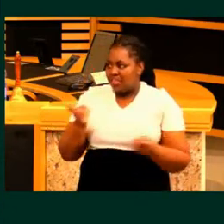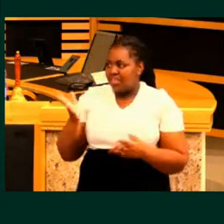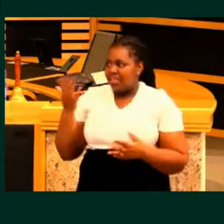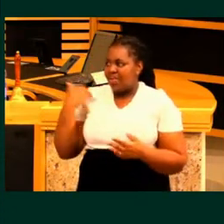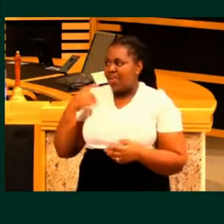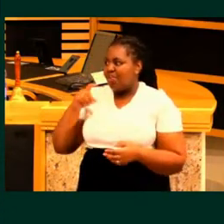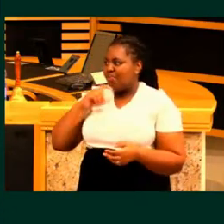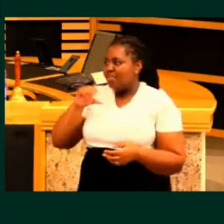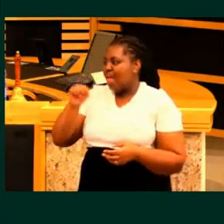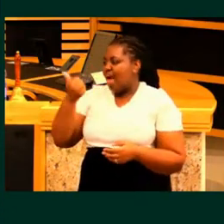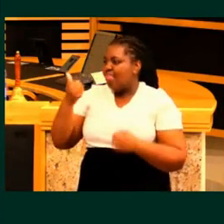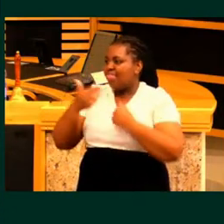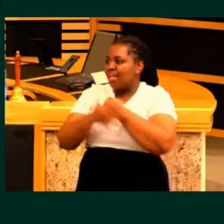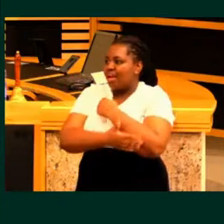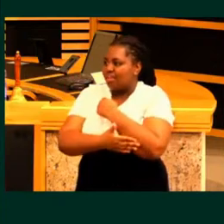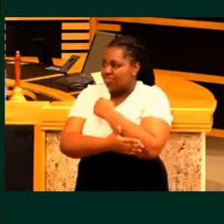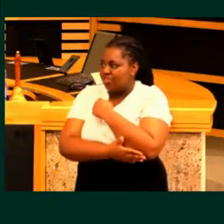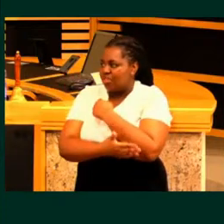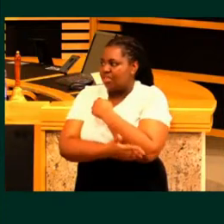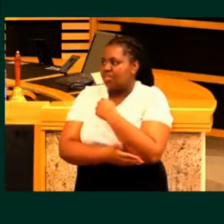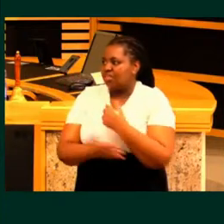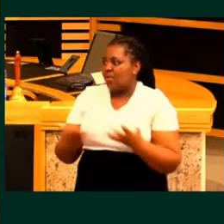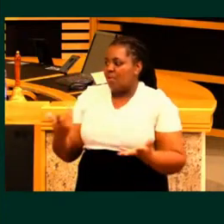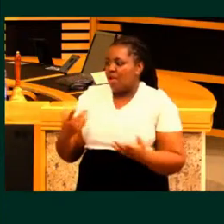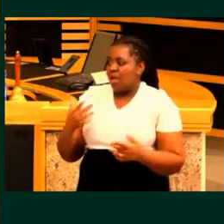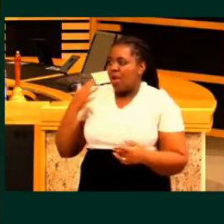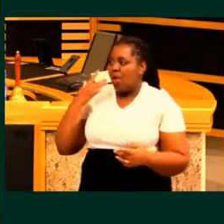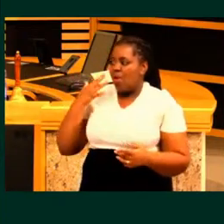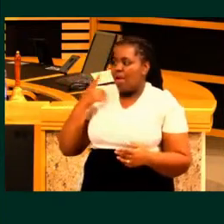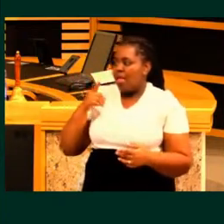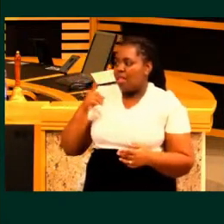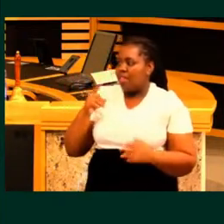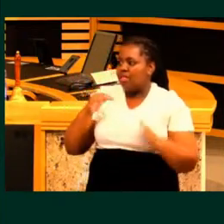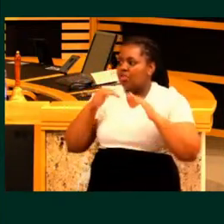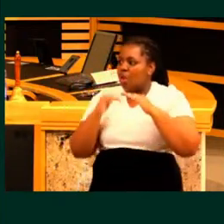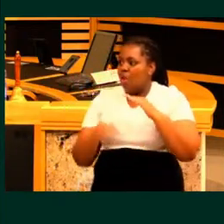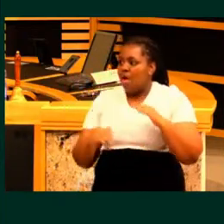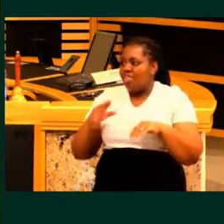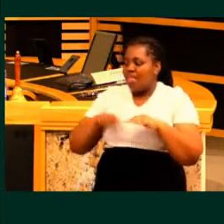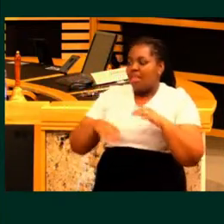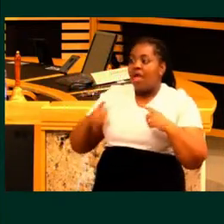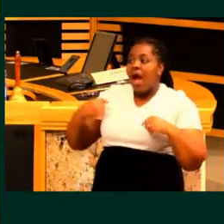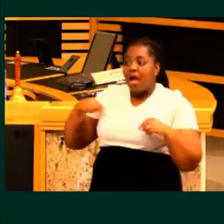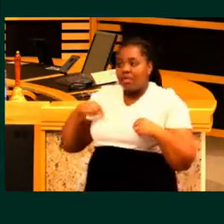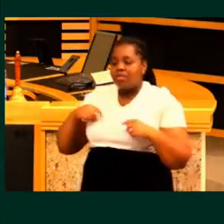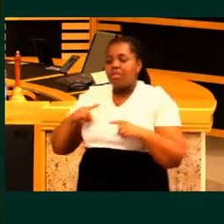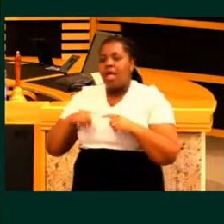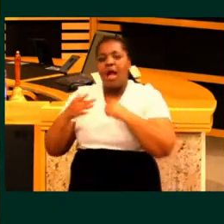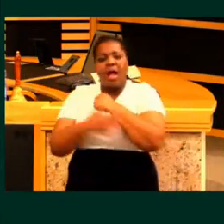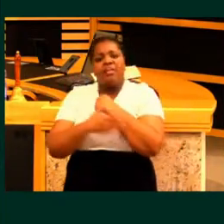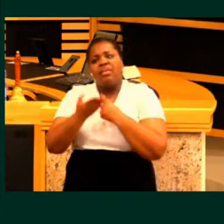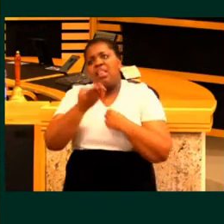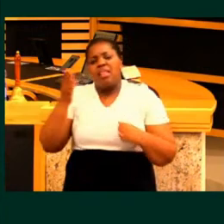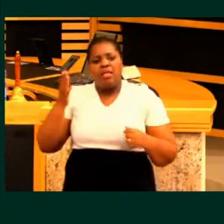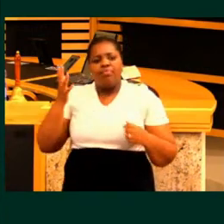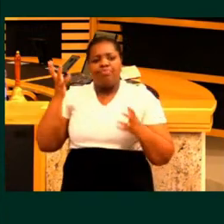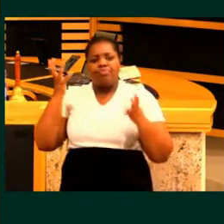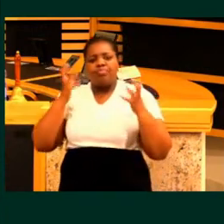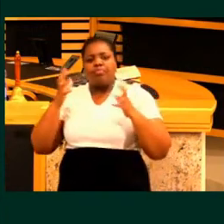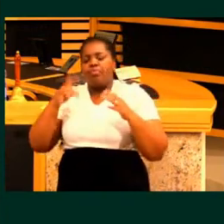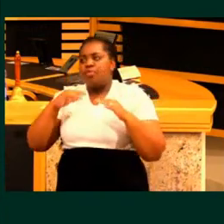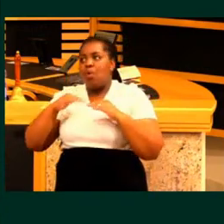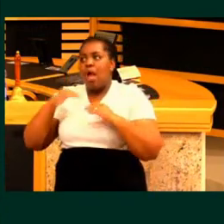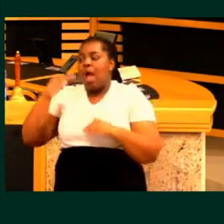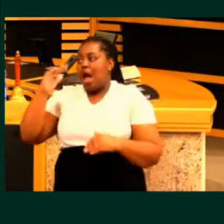in other countries um where the temperatures are much lower like Scotland and and countries where the temperatures were much